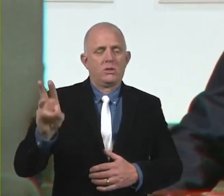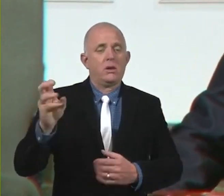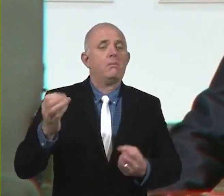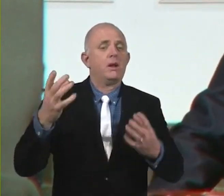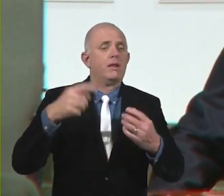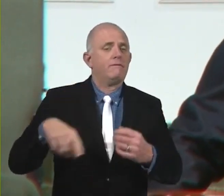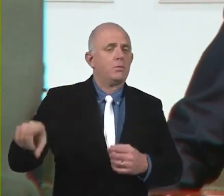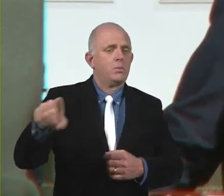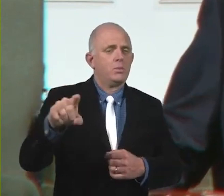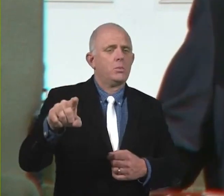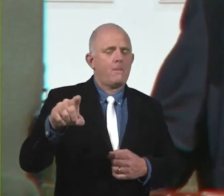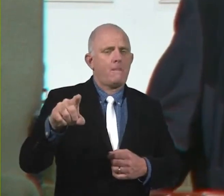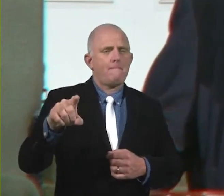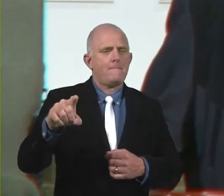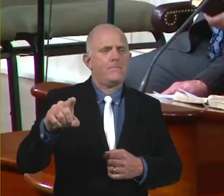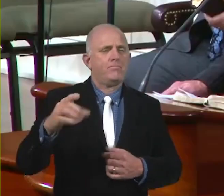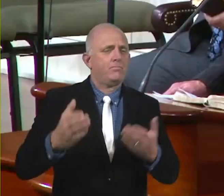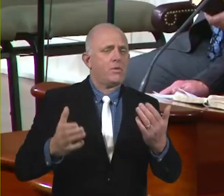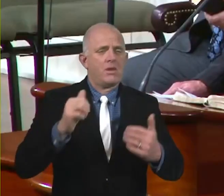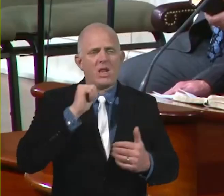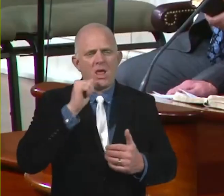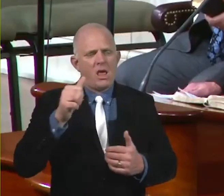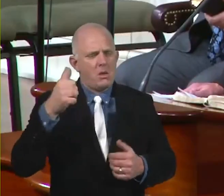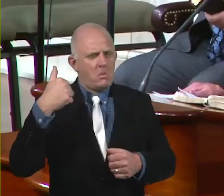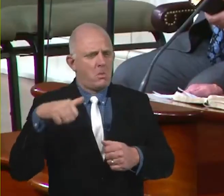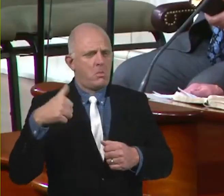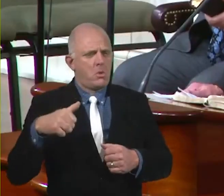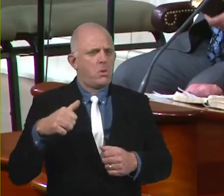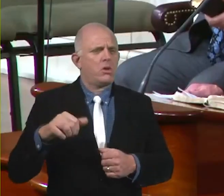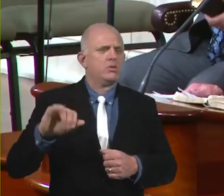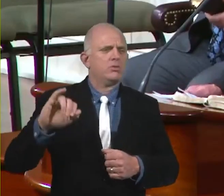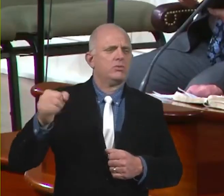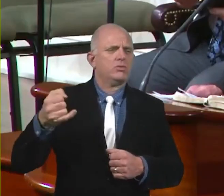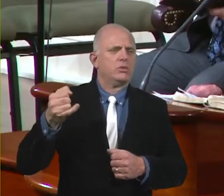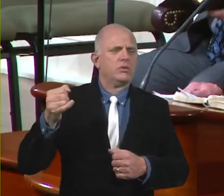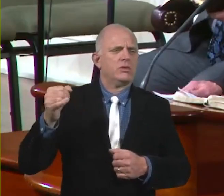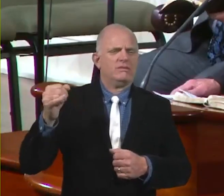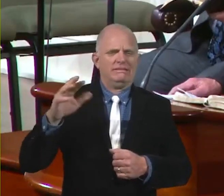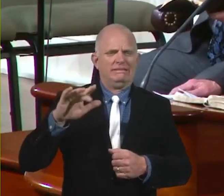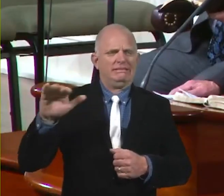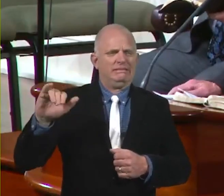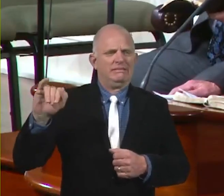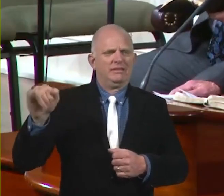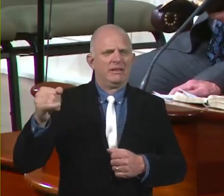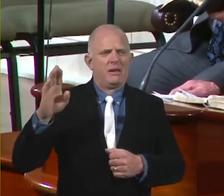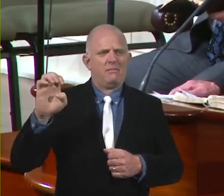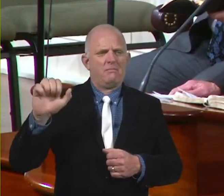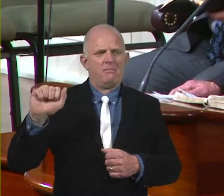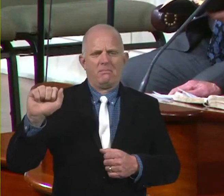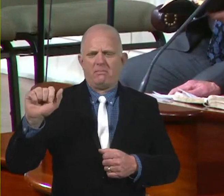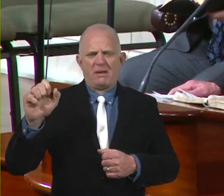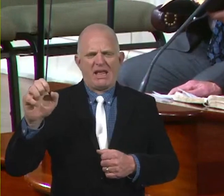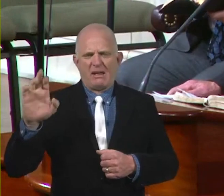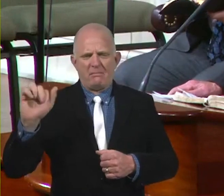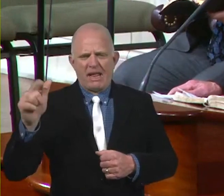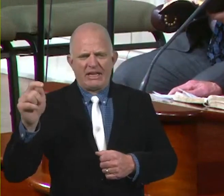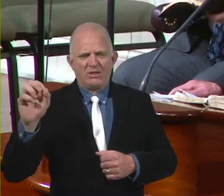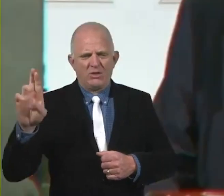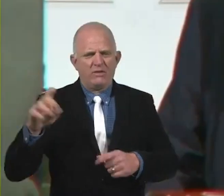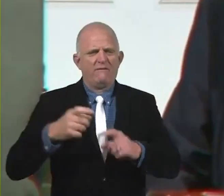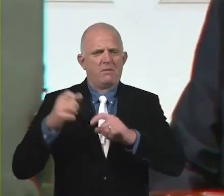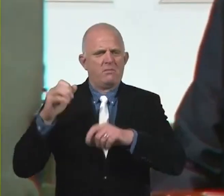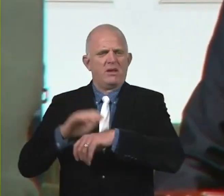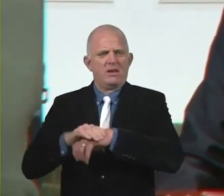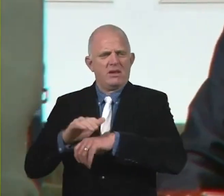all of you, will not remember J. Sidlow Baxter, the preacher from England. He used to be quite popular back in the 50s